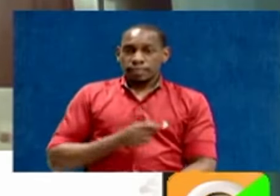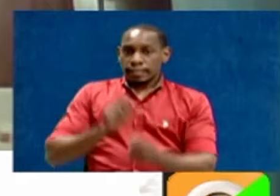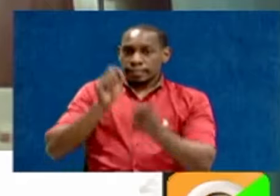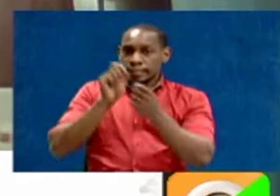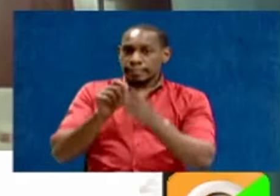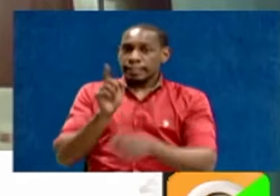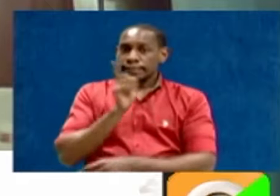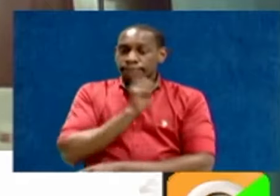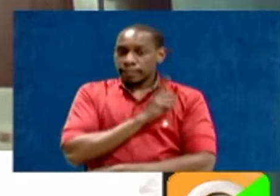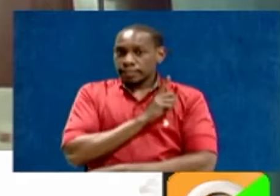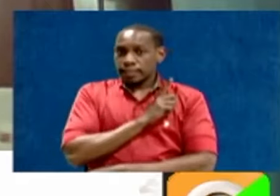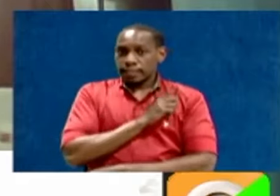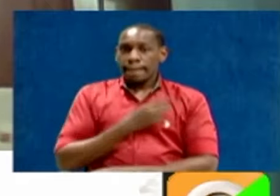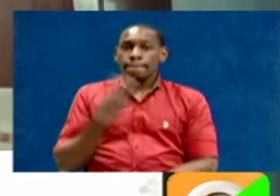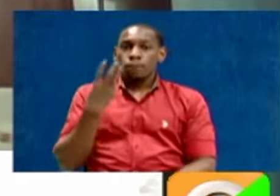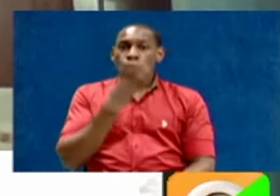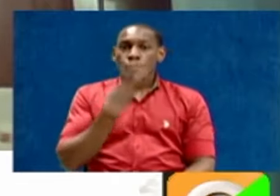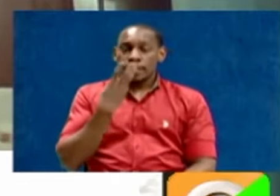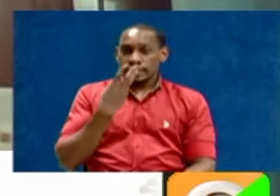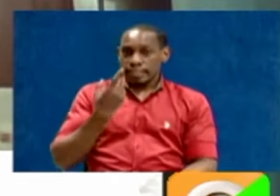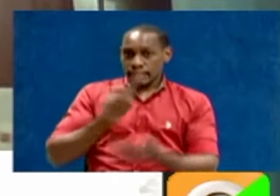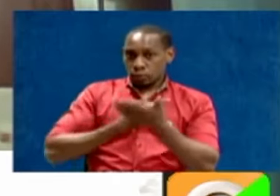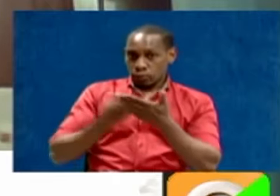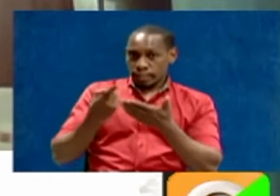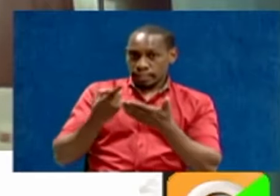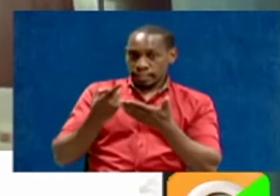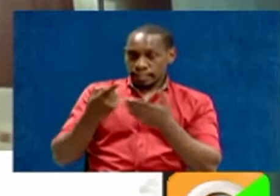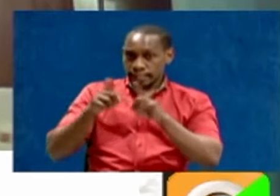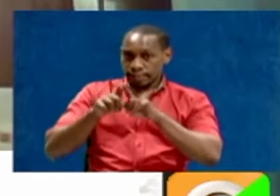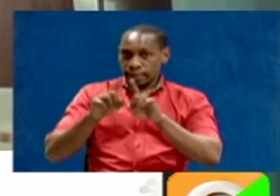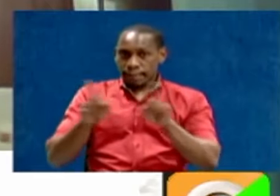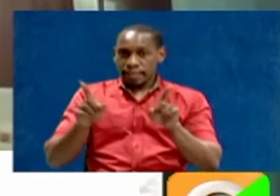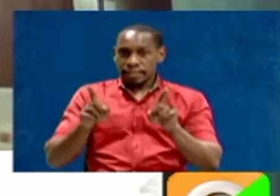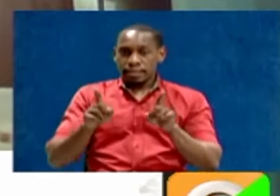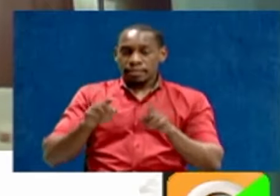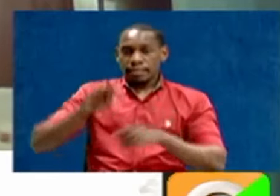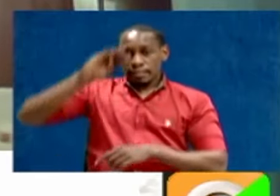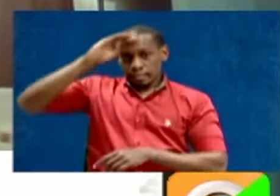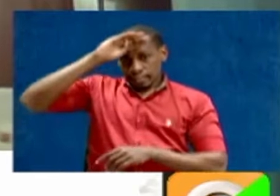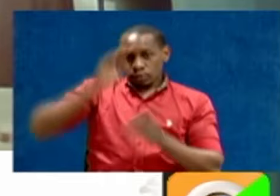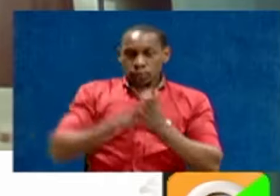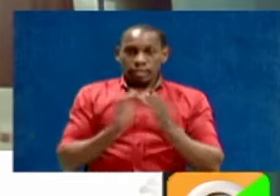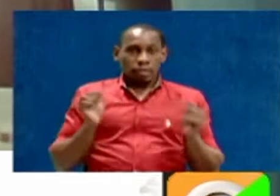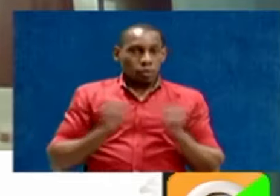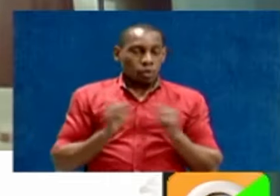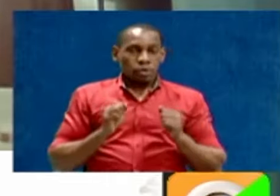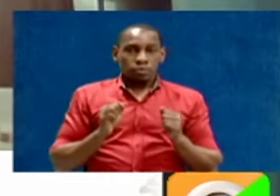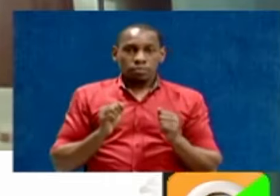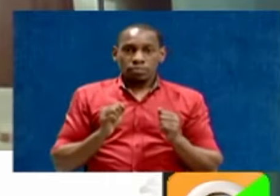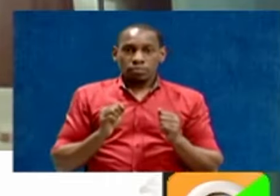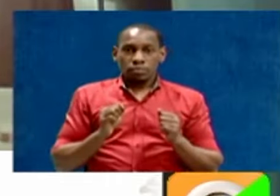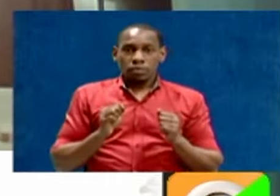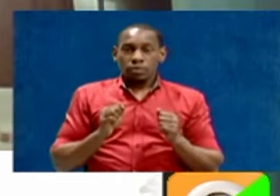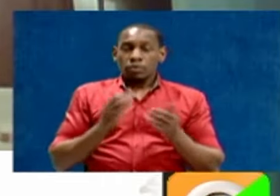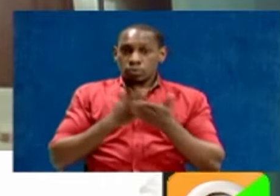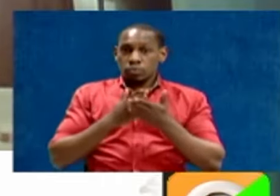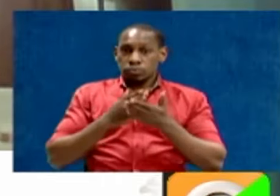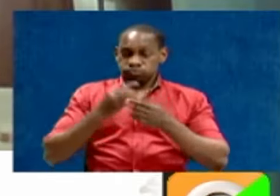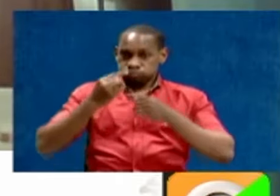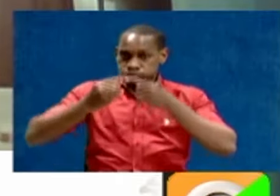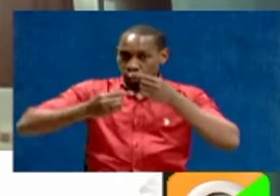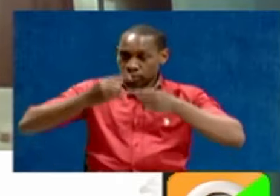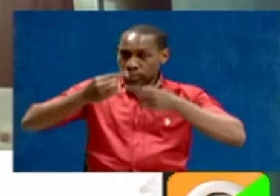on Wednesday of this week. By then, the fevers and the chills had, you know, increased